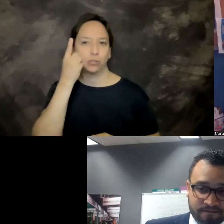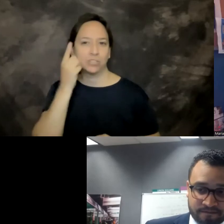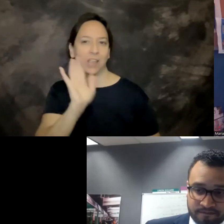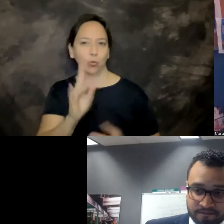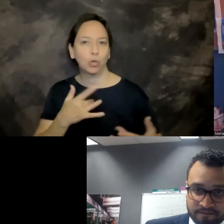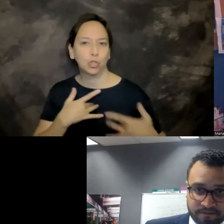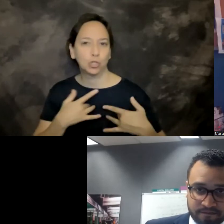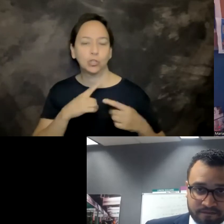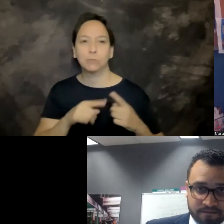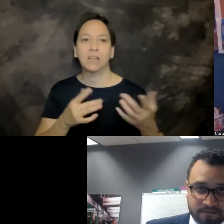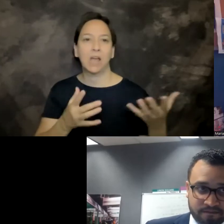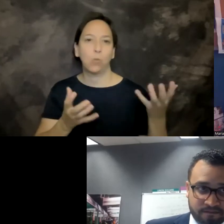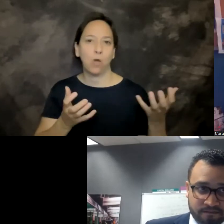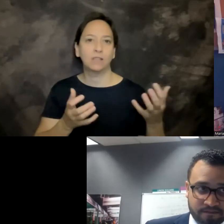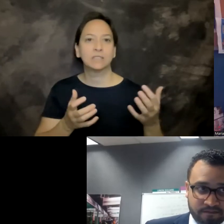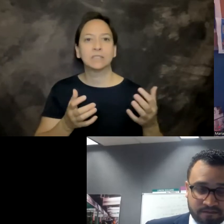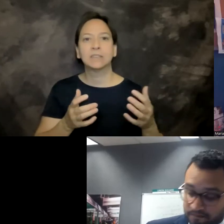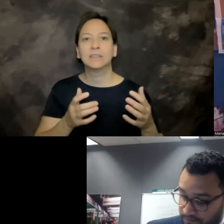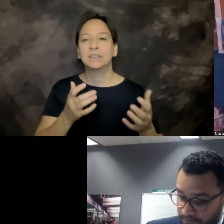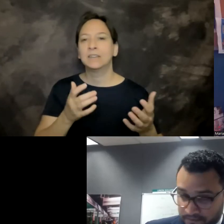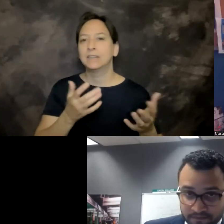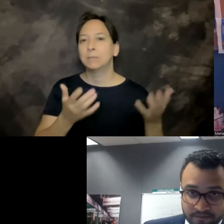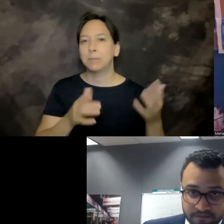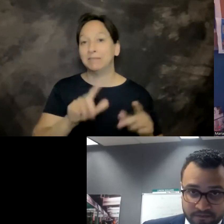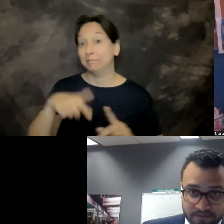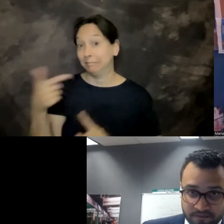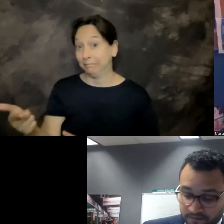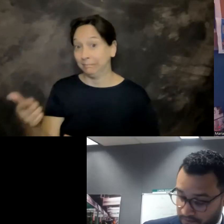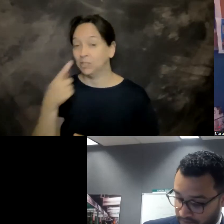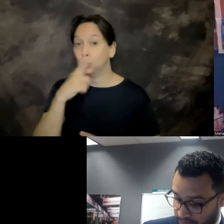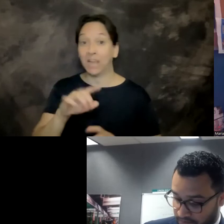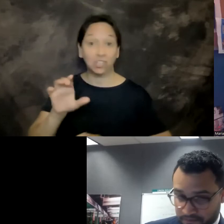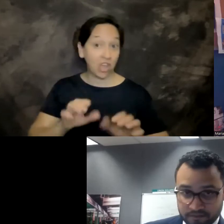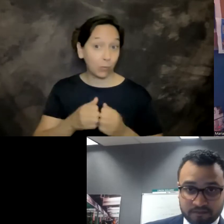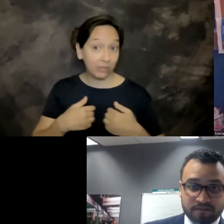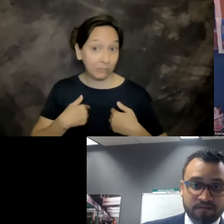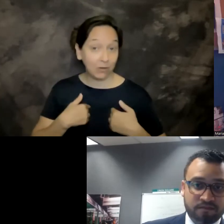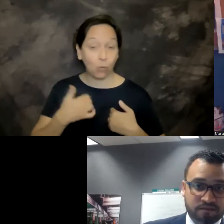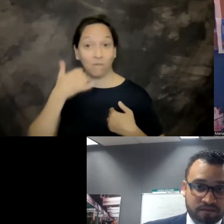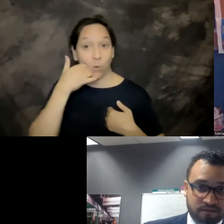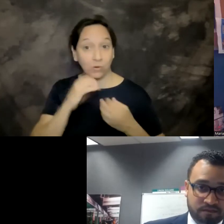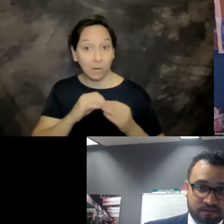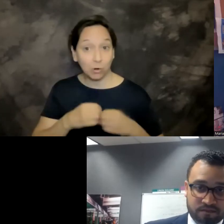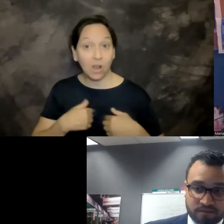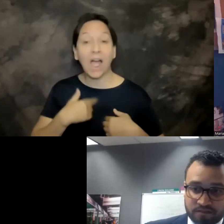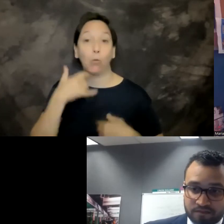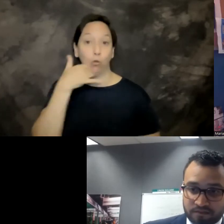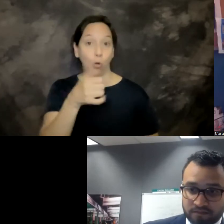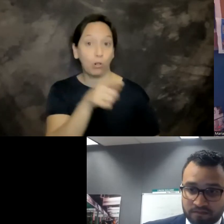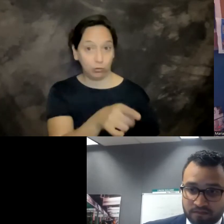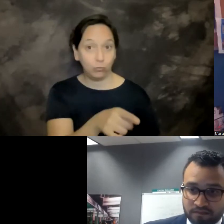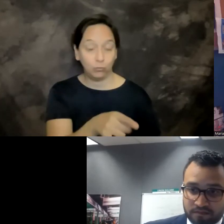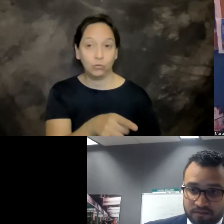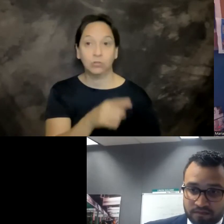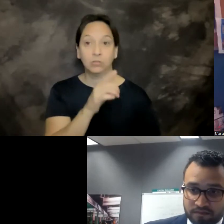other questions. So Amy and or Rhoda, if maybe you can if you can chat me privately your phone number, I will give you a phone call right after this to